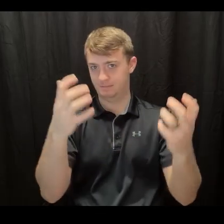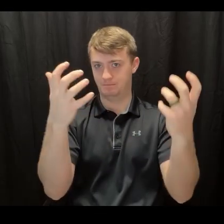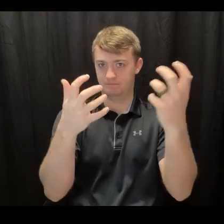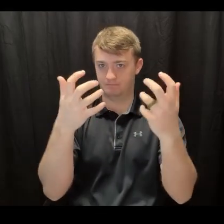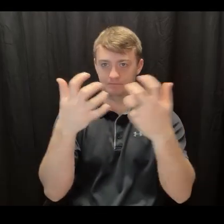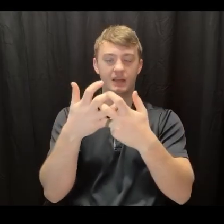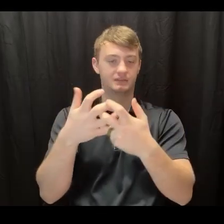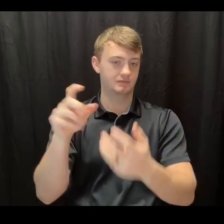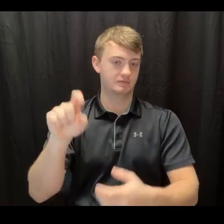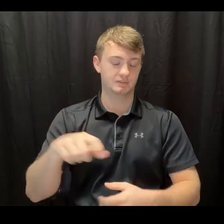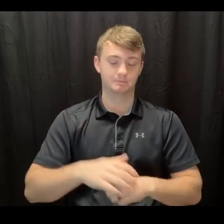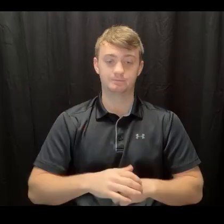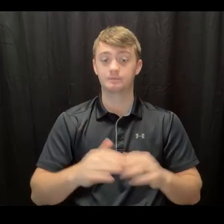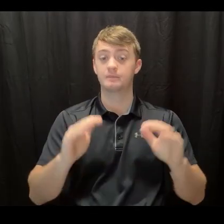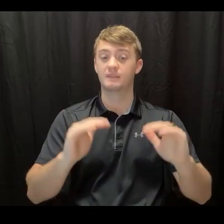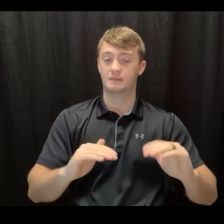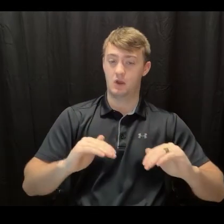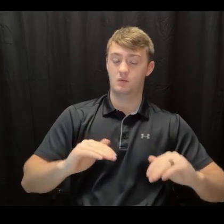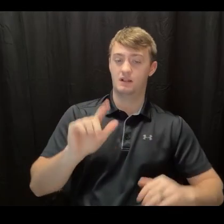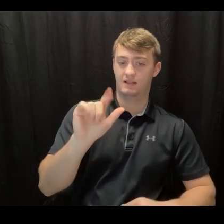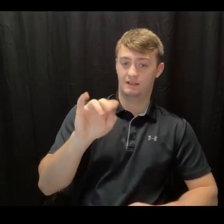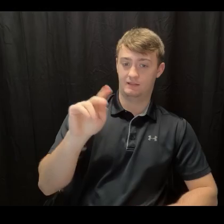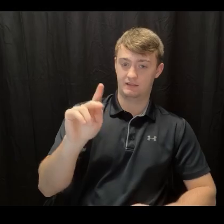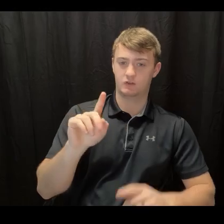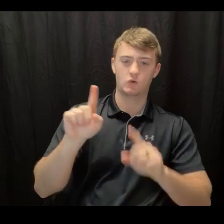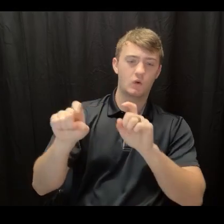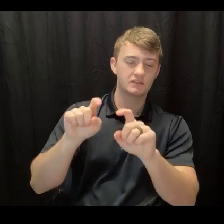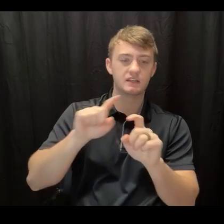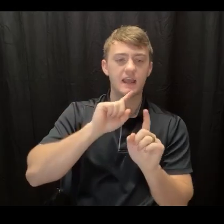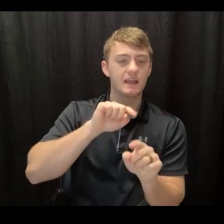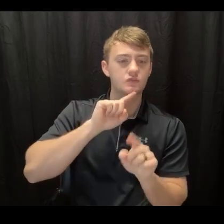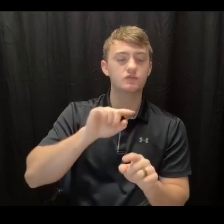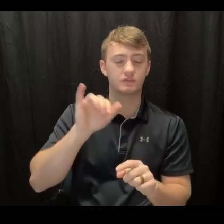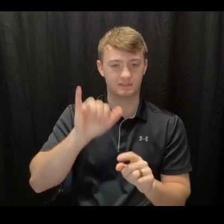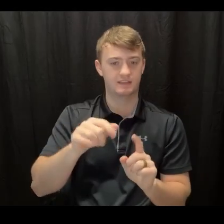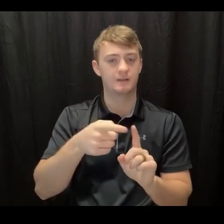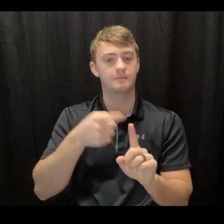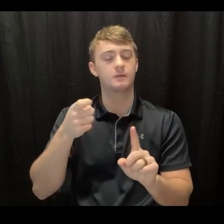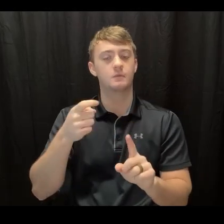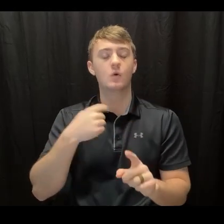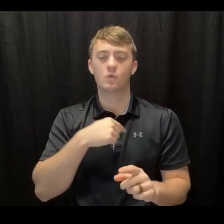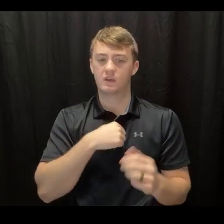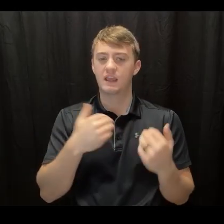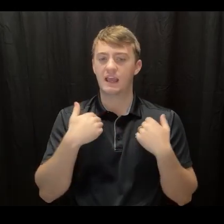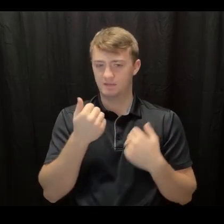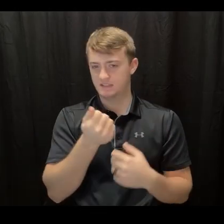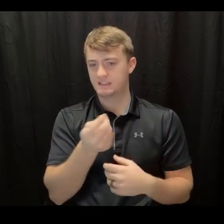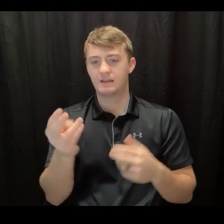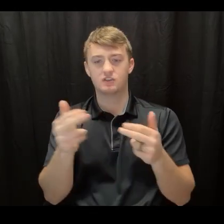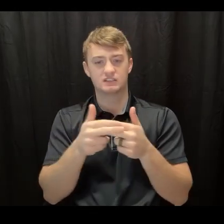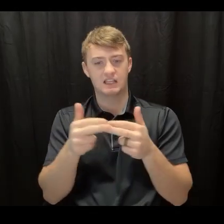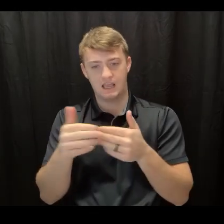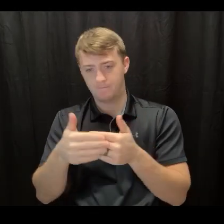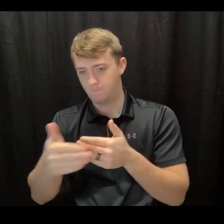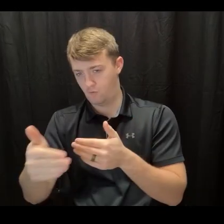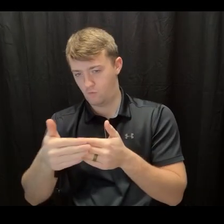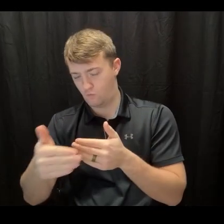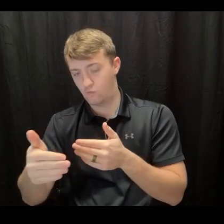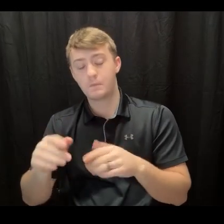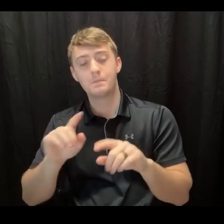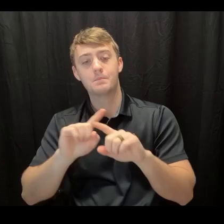must match. This link down at the bottom, the questions and answers, comes from, we have these on several slides